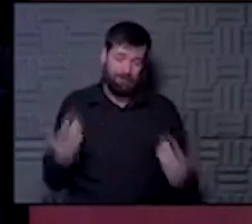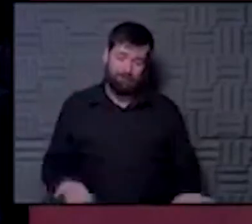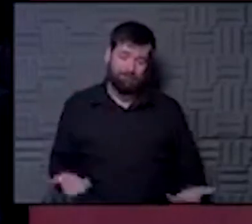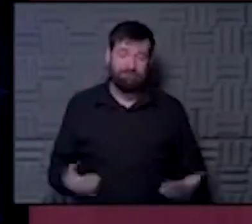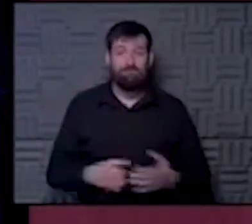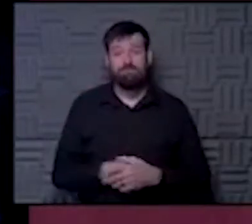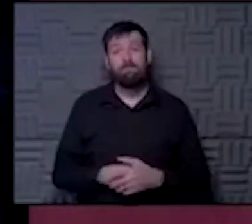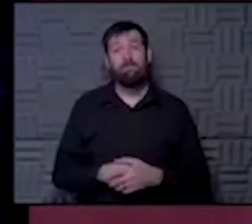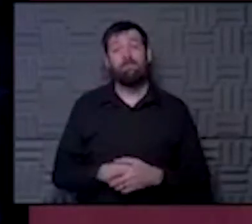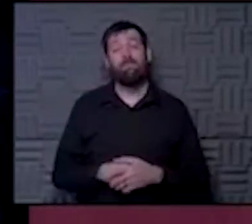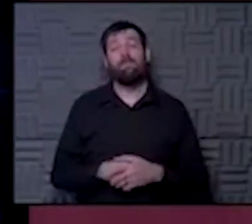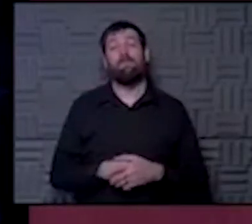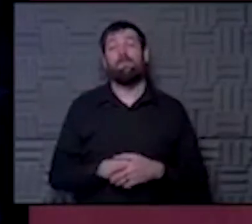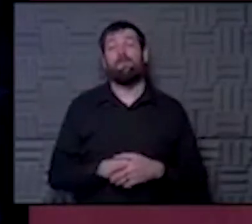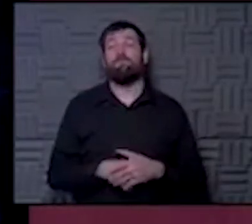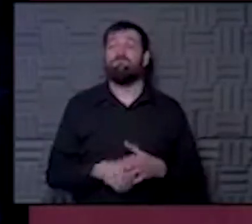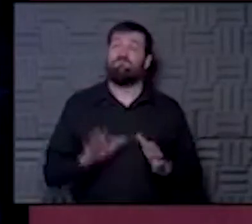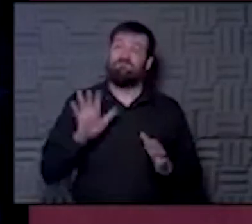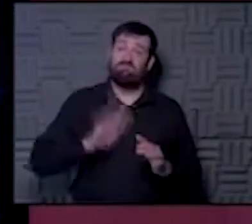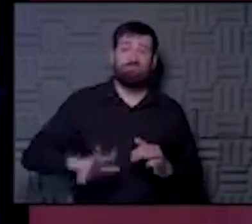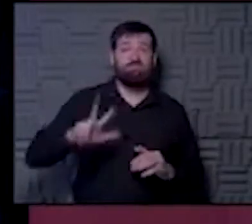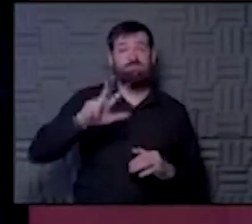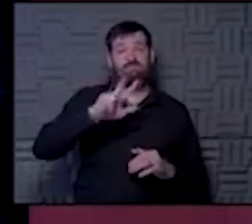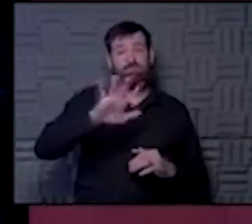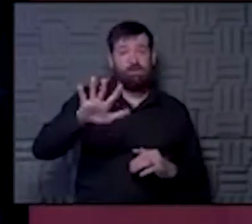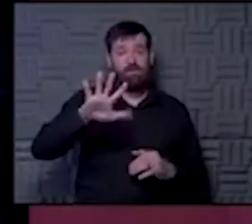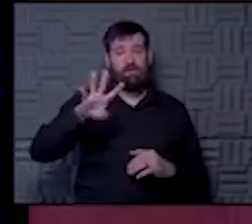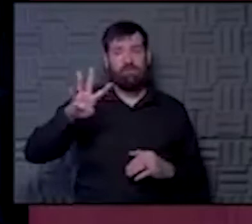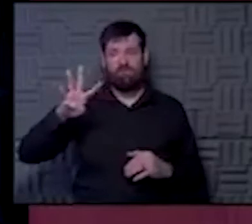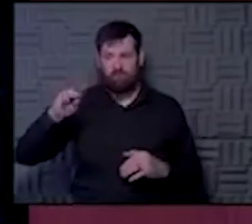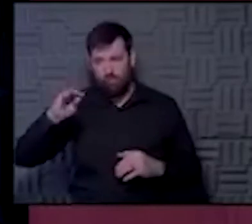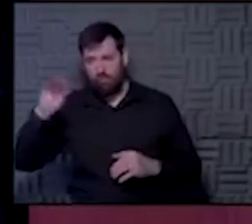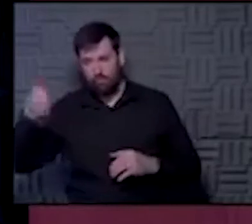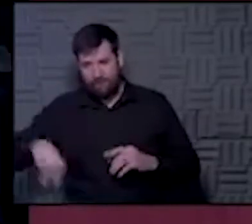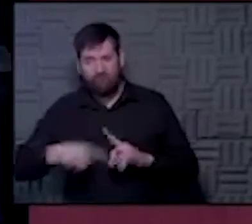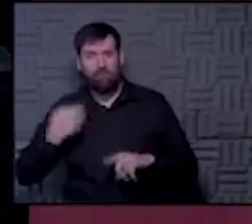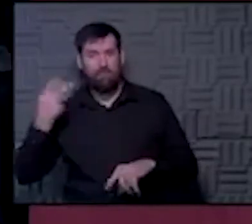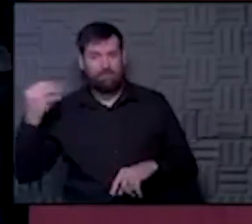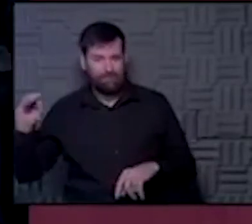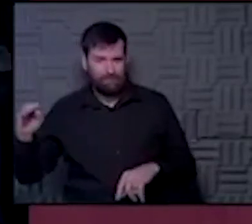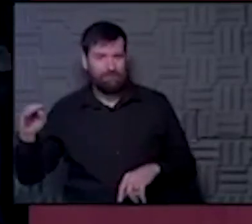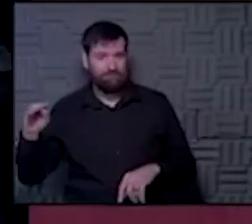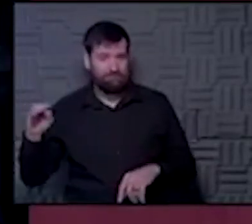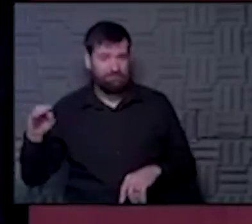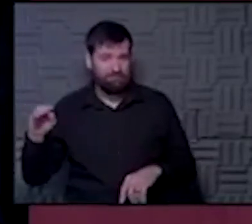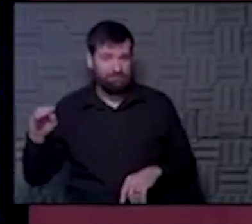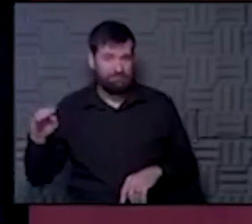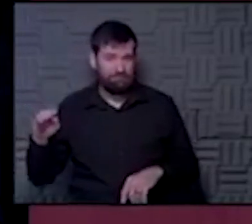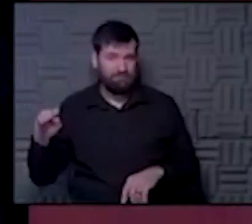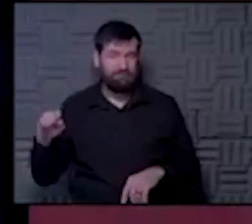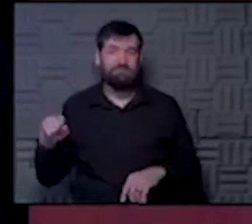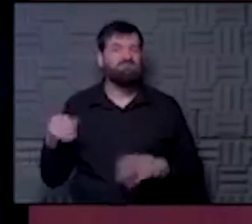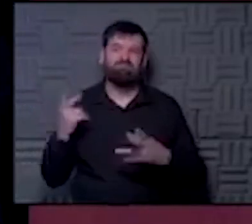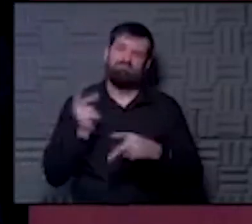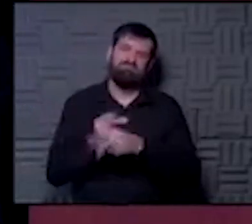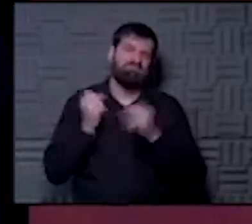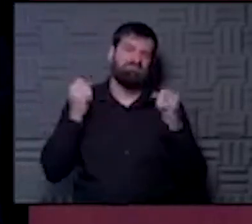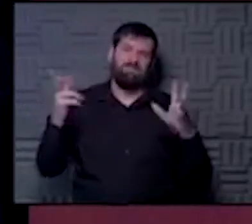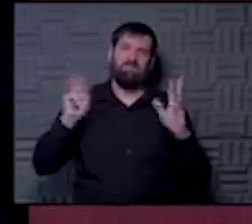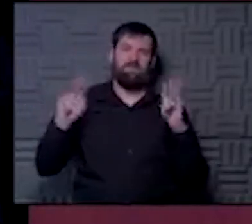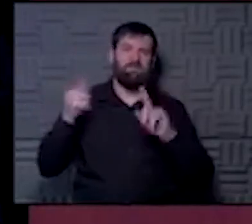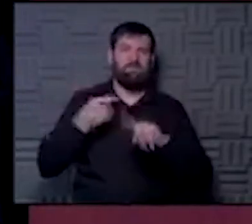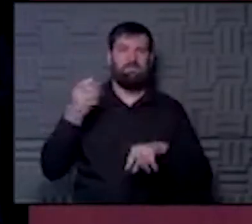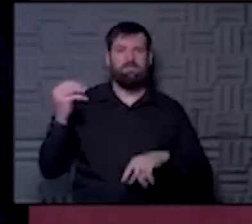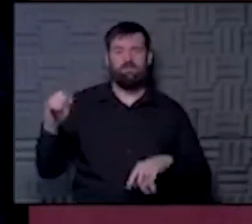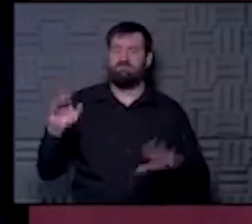think we actually have about 35 to 40% of our patients come from the Missouri side of the state line in general. And so we take care of a lot of folks from Missouri. That is